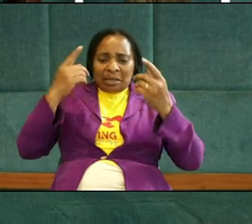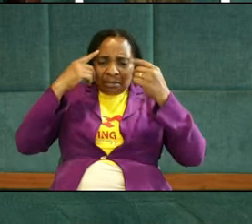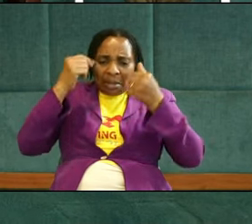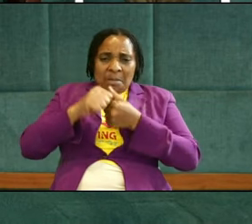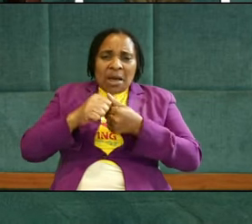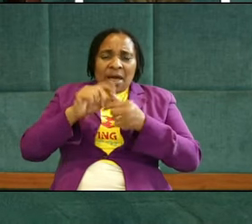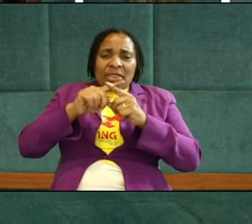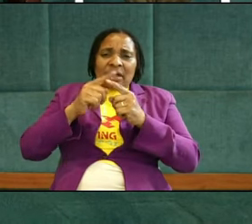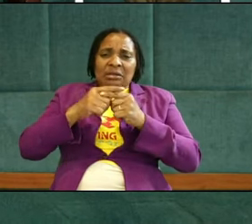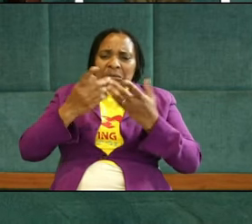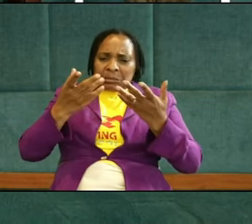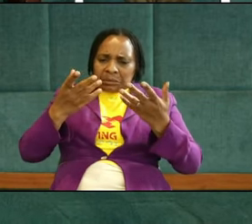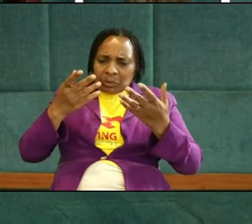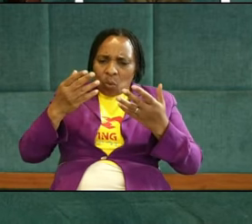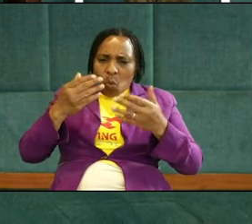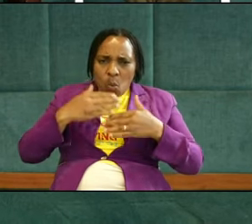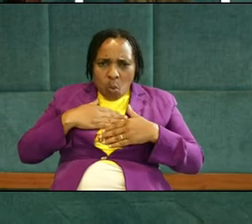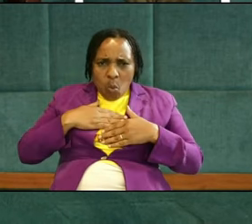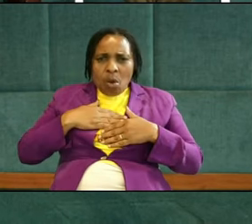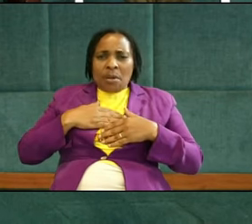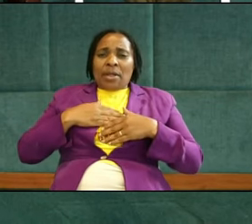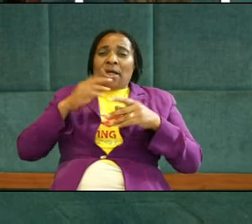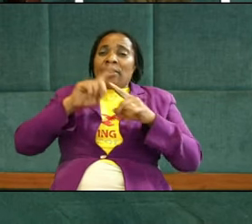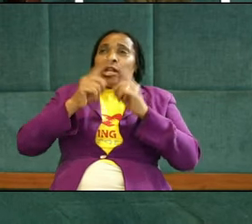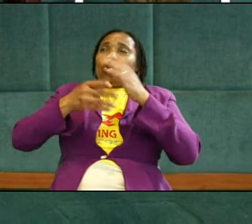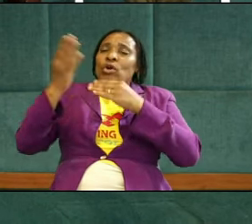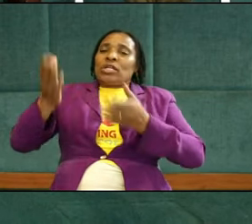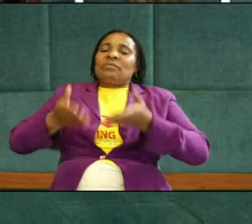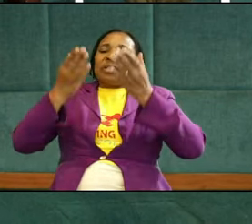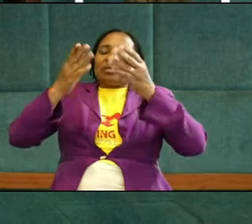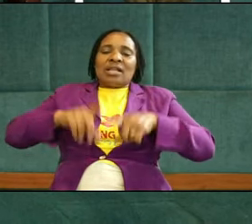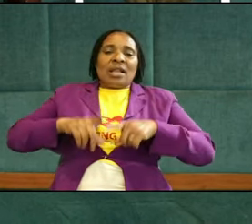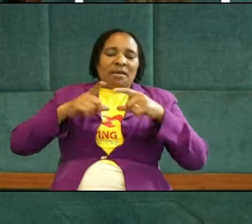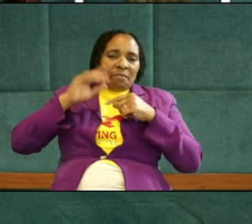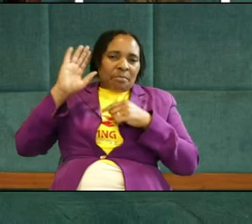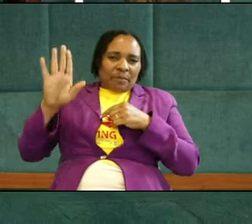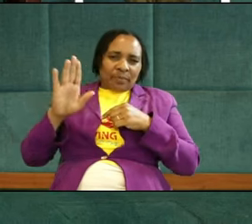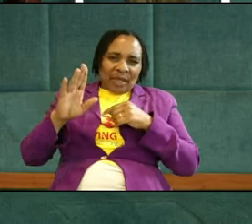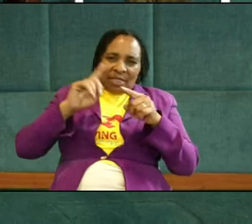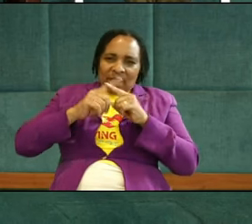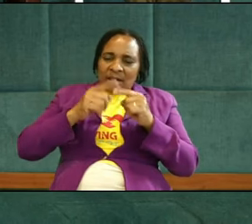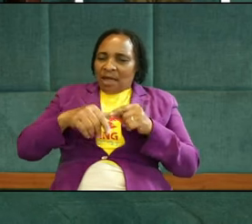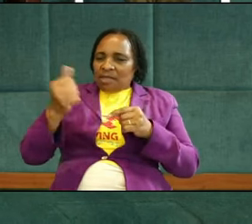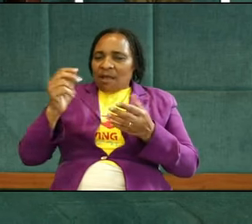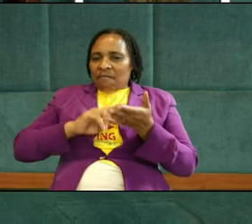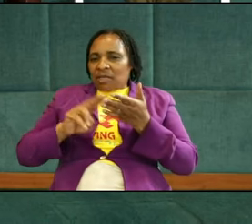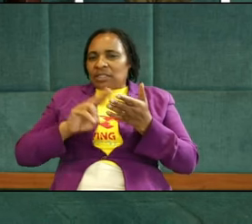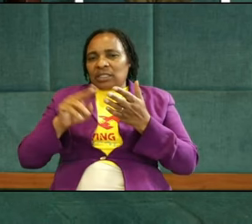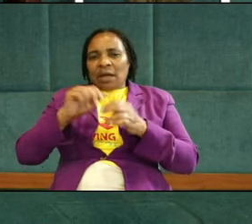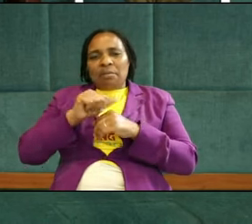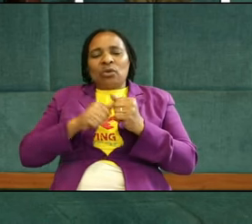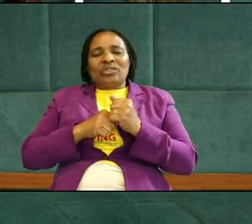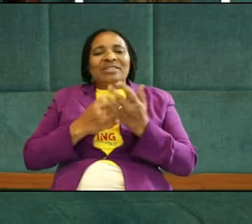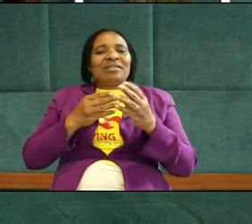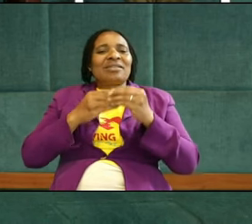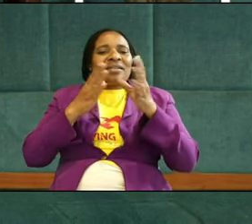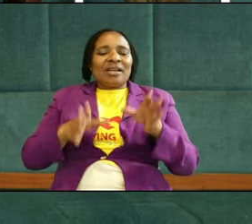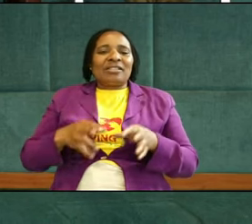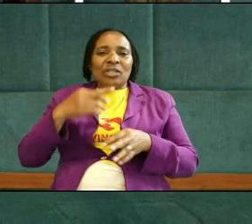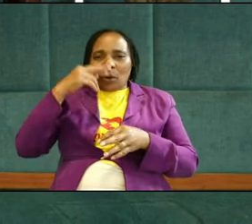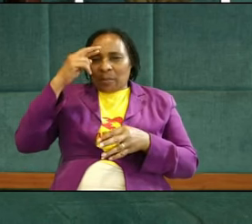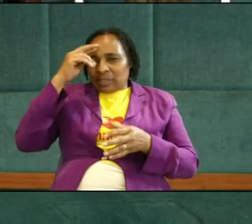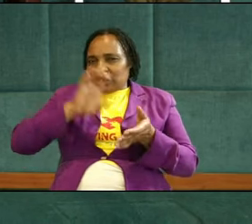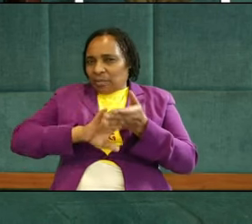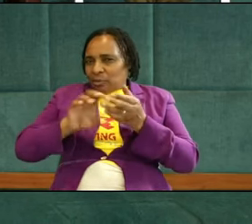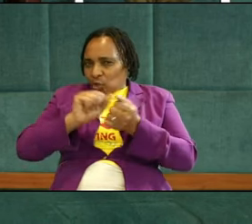lifted him up in his last days of his life. Getting another verse as well about our leaders, that is Romans chapter 12,